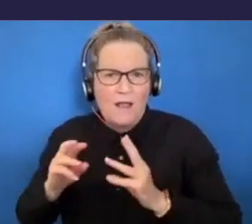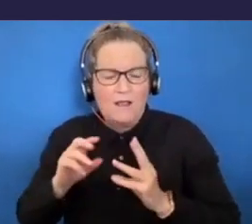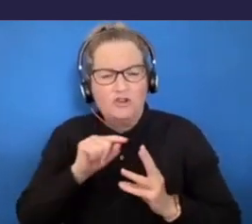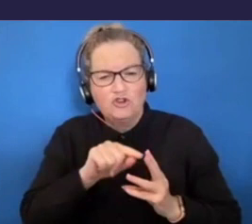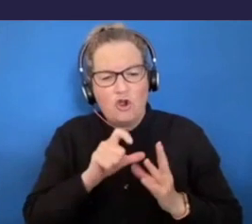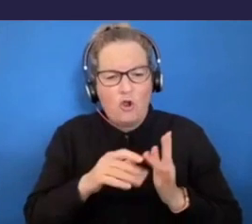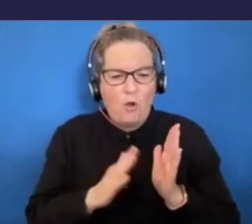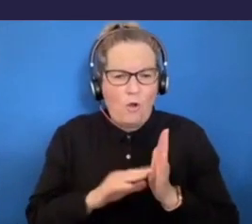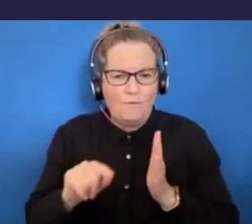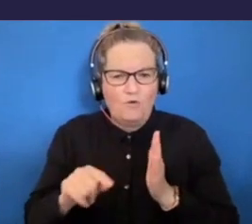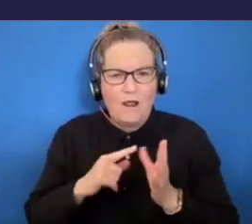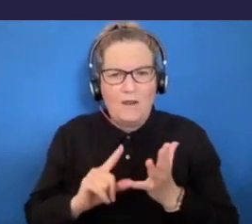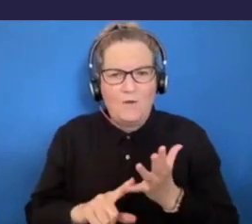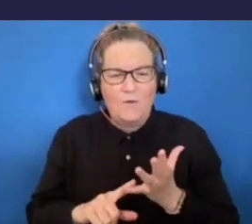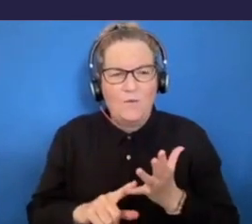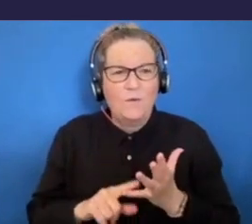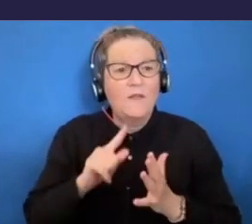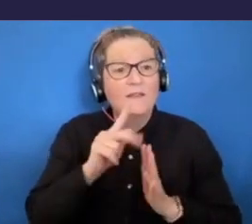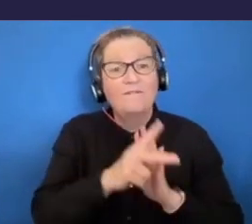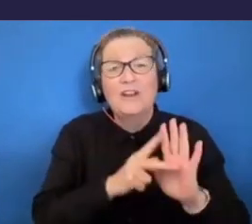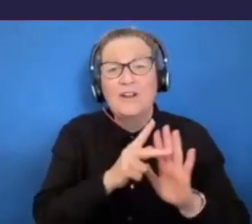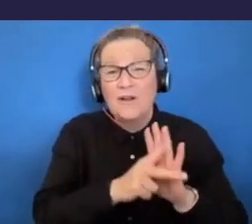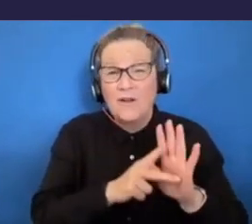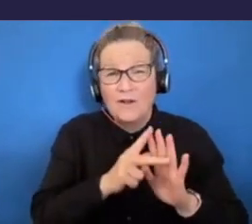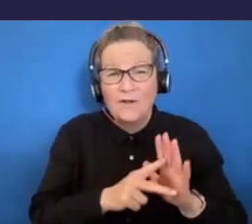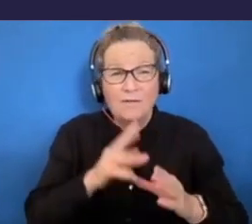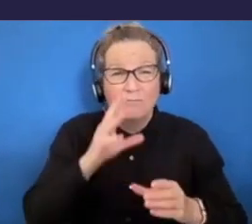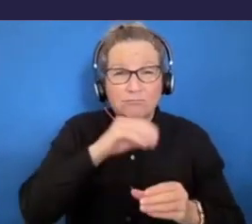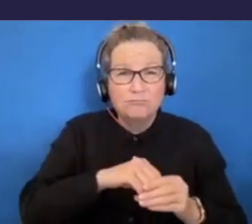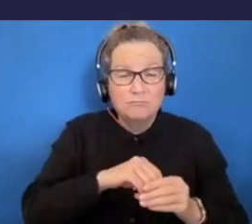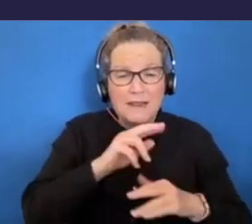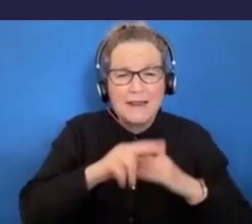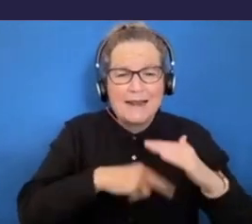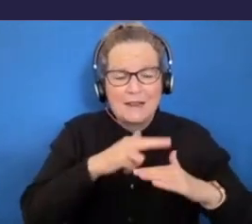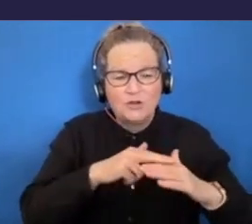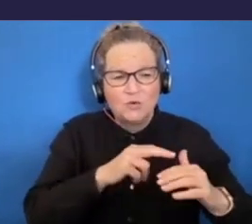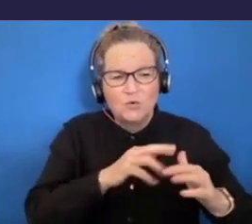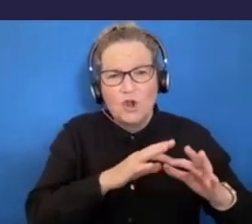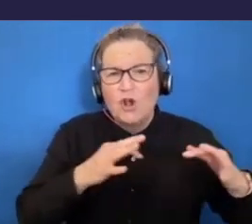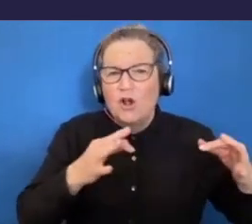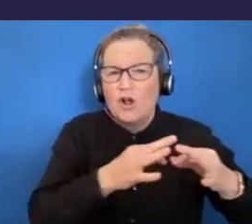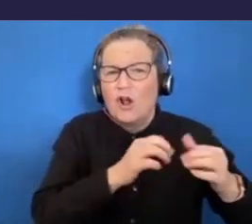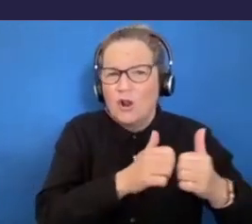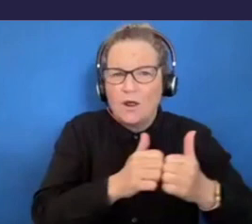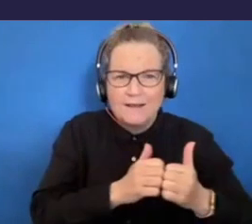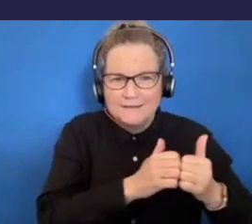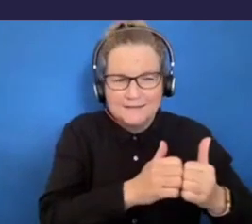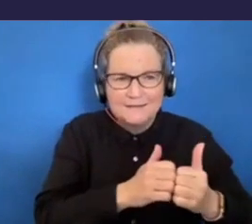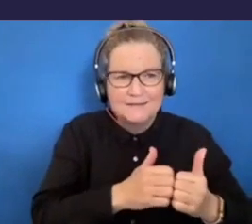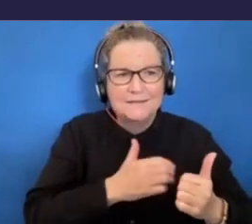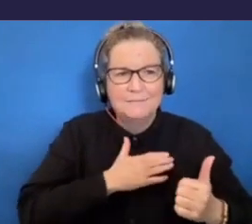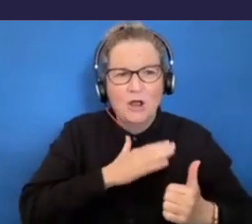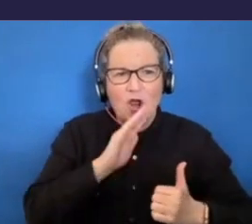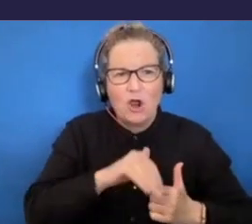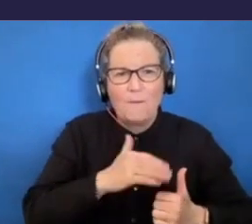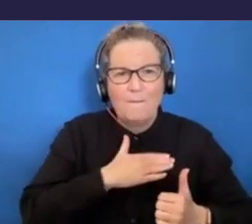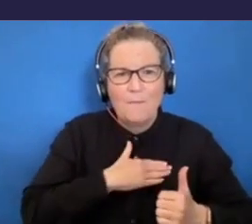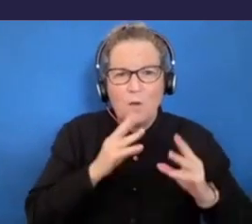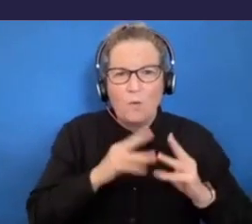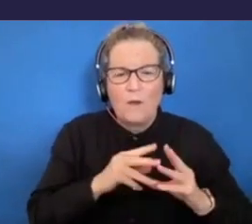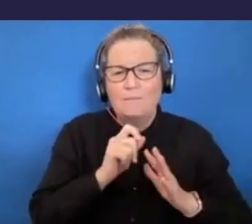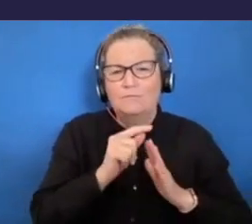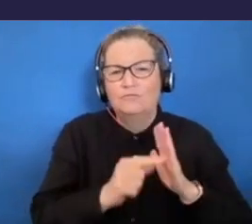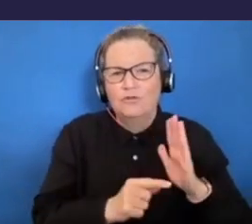www.myhomemyway.com.au. This video was part of the National Alliance of Capacity Building Organisations My Home, My Way project.